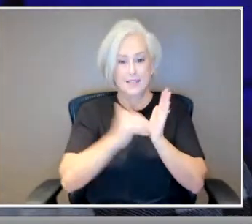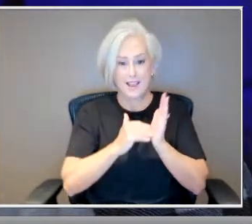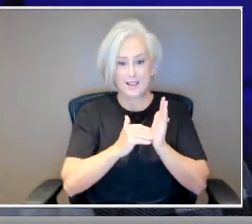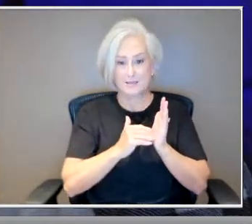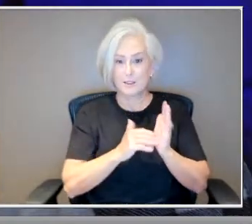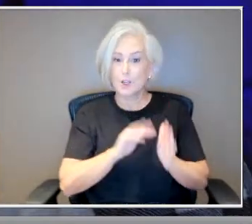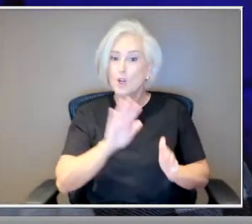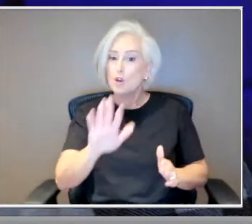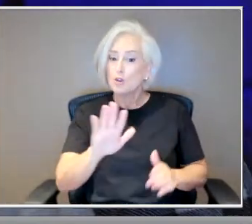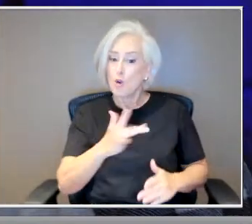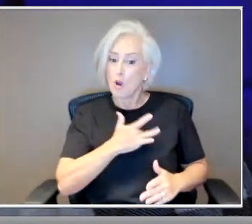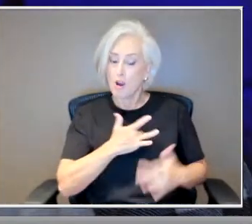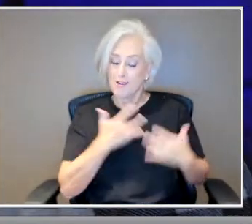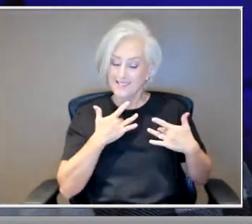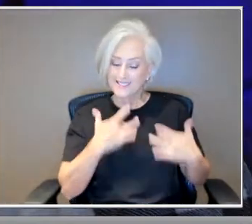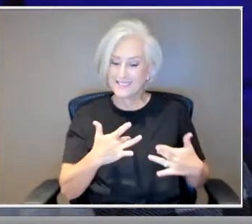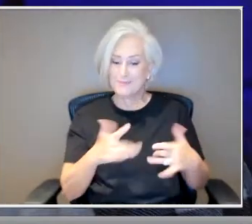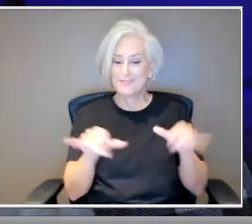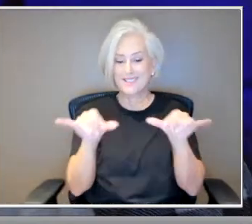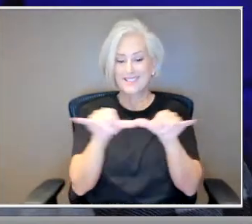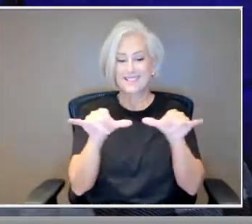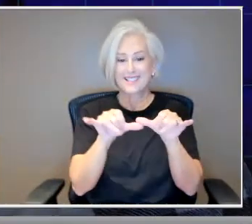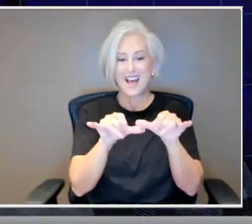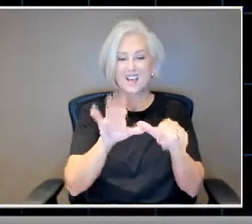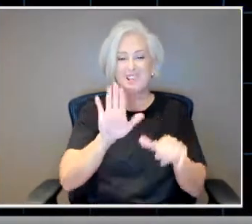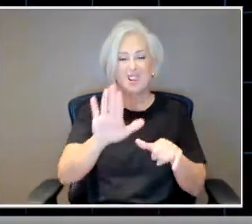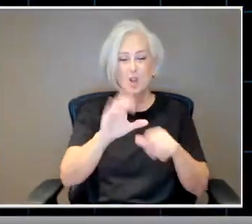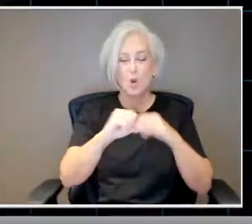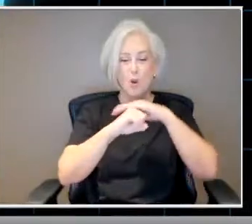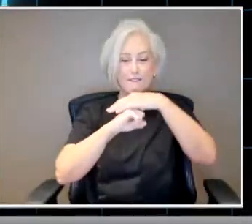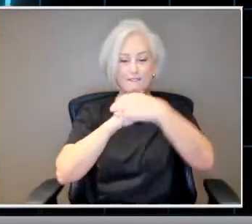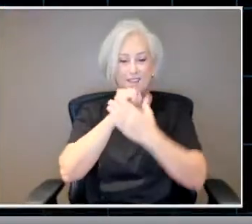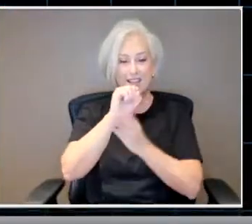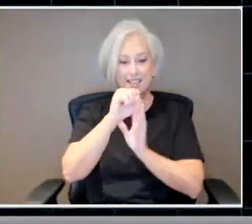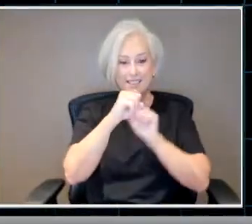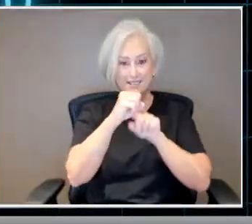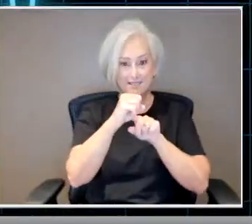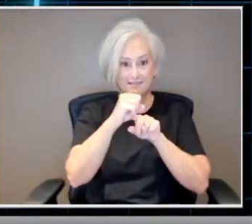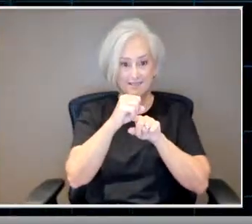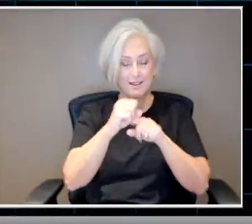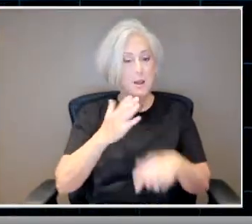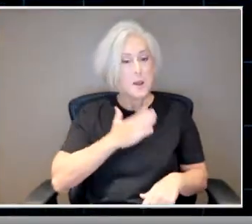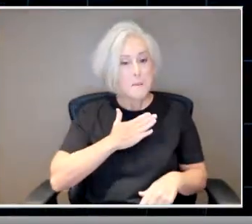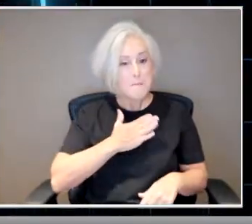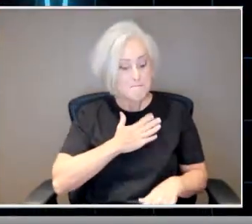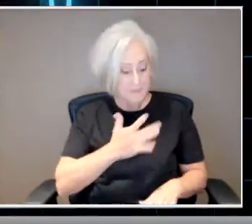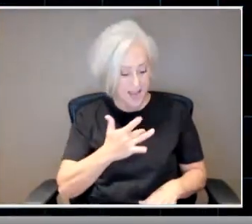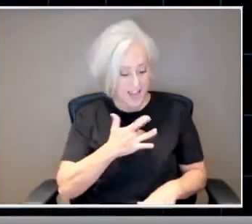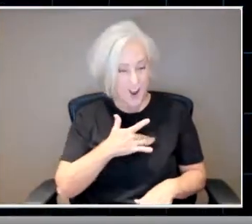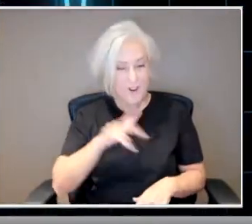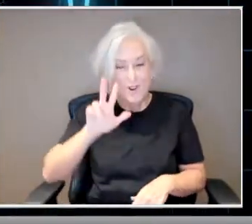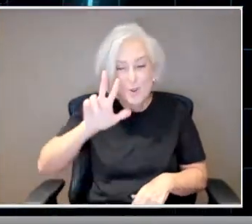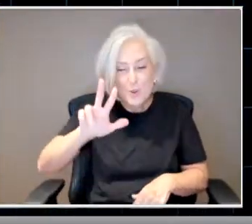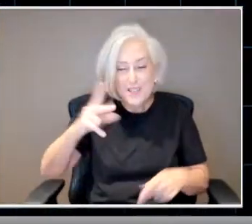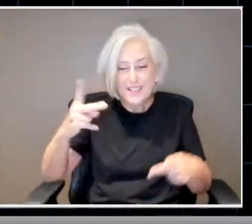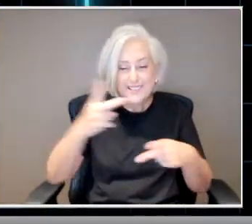My heart was double or triple the size of that. So my resting heart rate was around